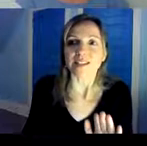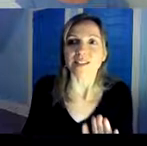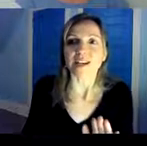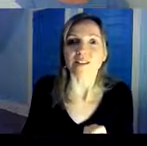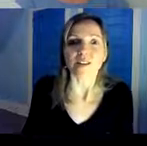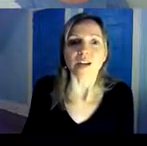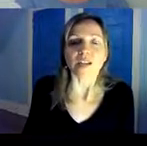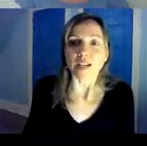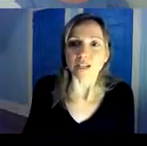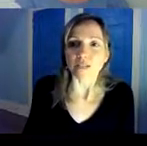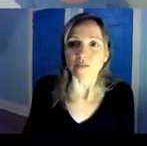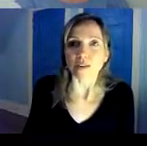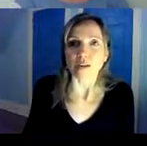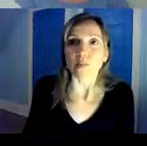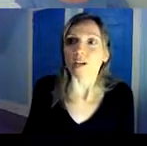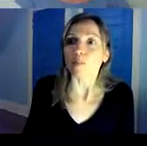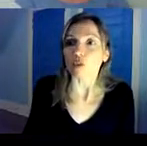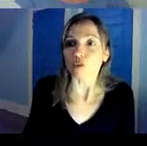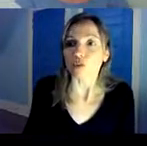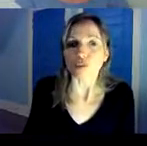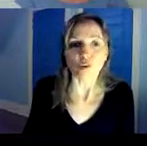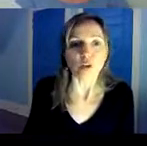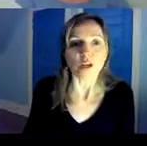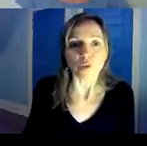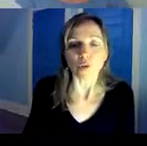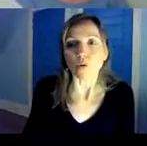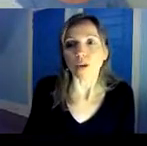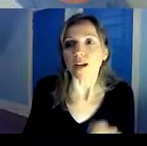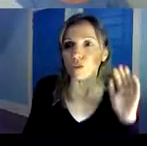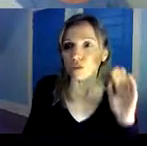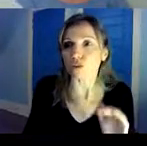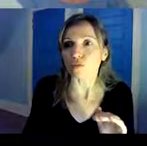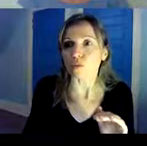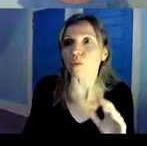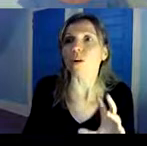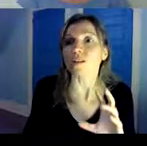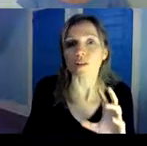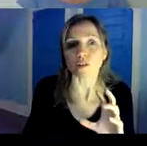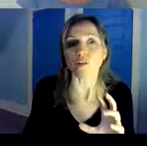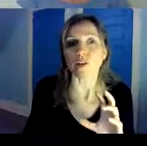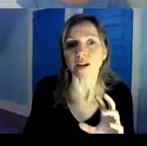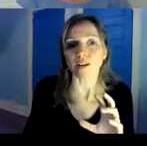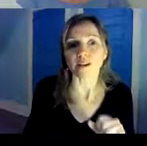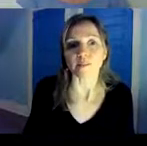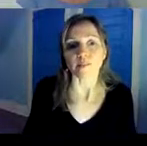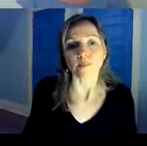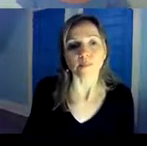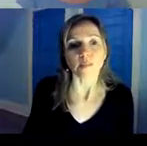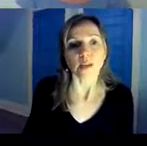it has a list of native plant producers. So you can go there and search for the ones that are in your